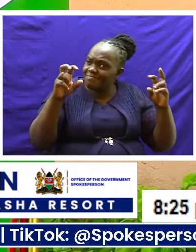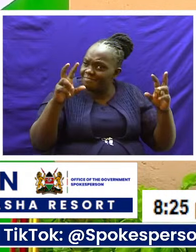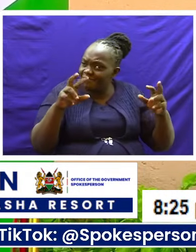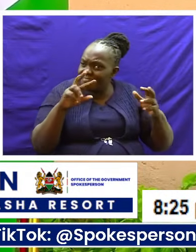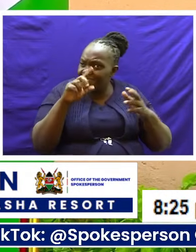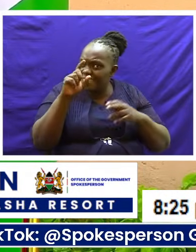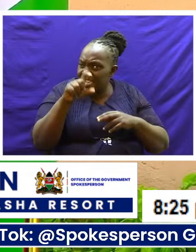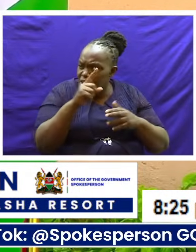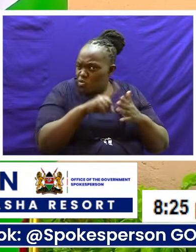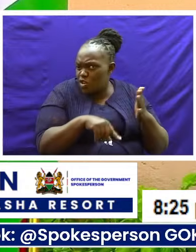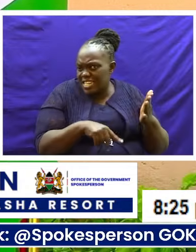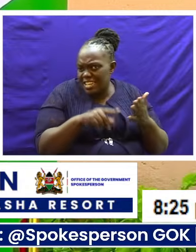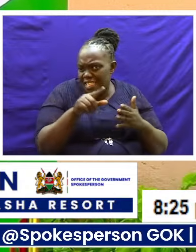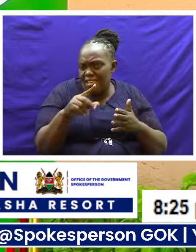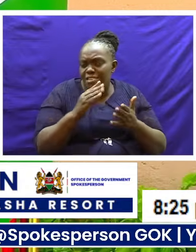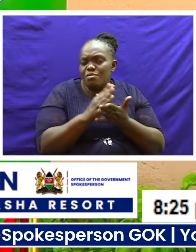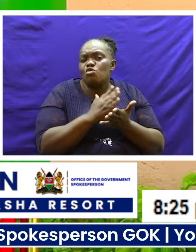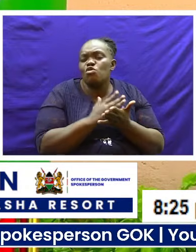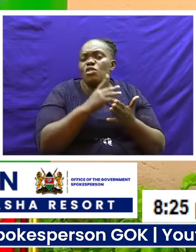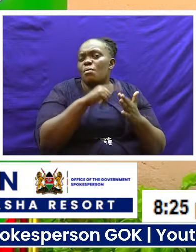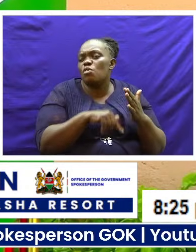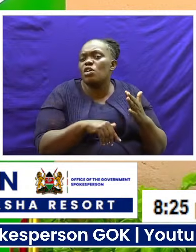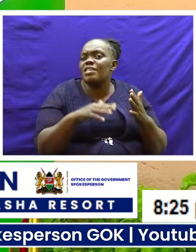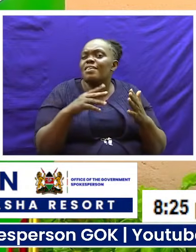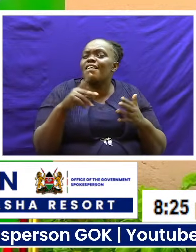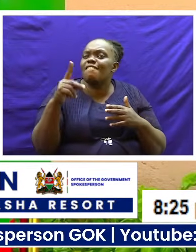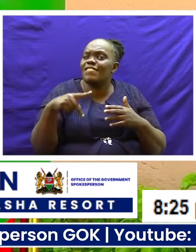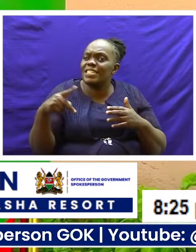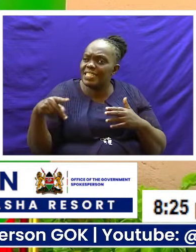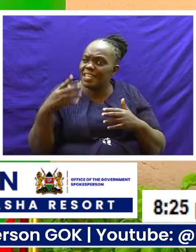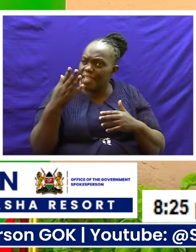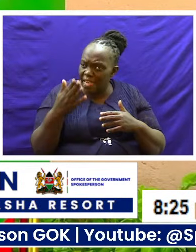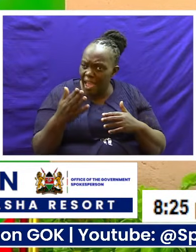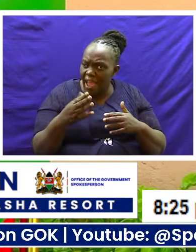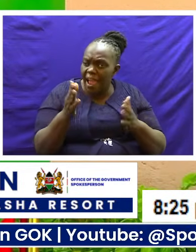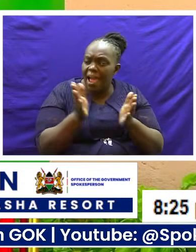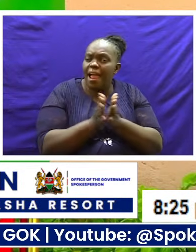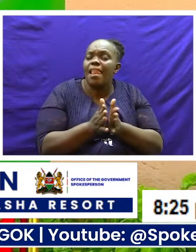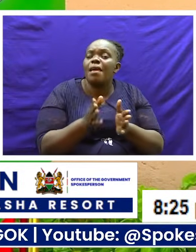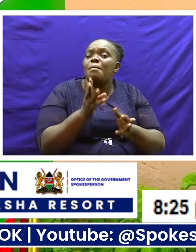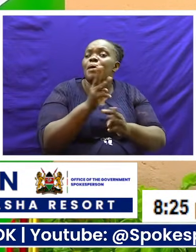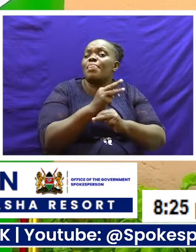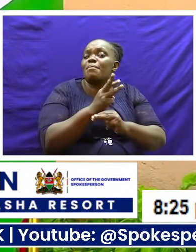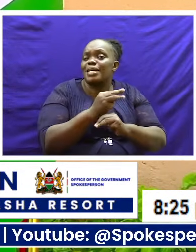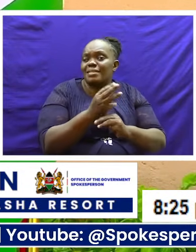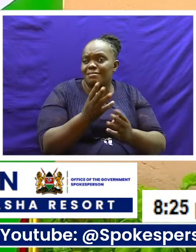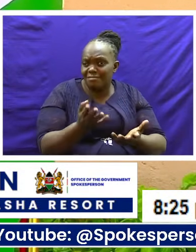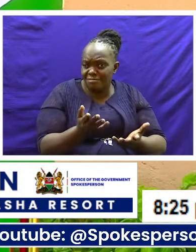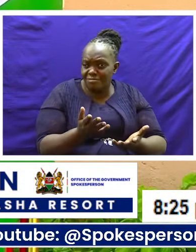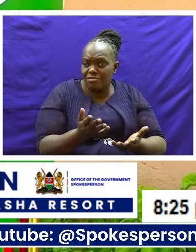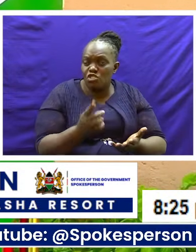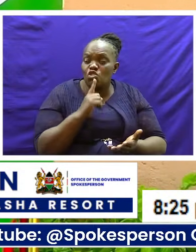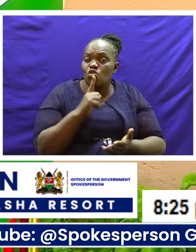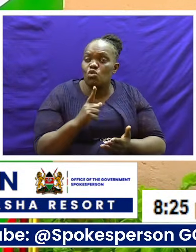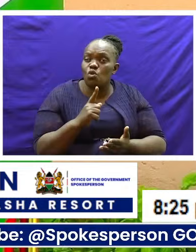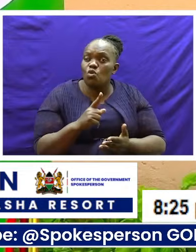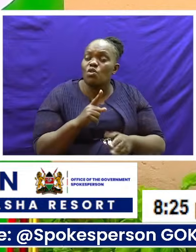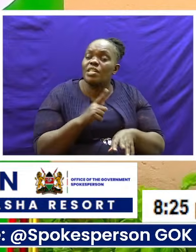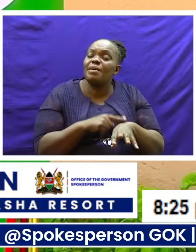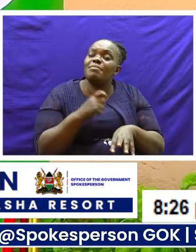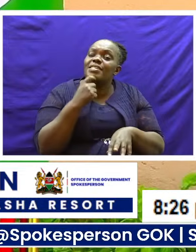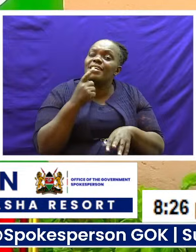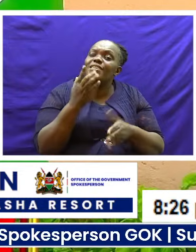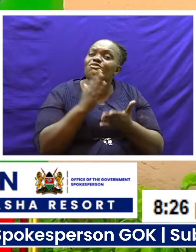requirements to do that program? Physics has to be there and mathematics. So when they say that